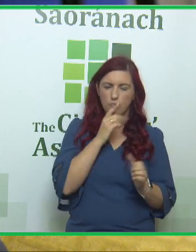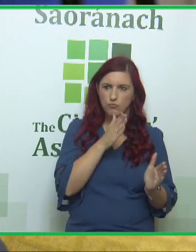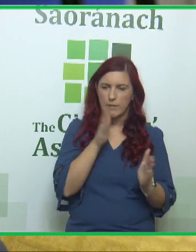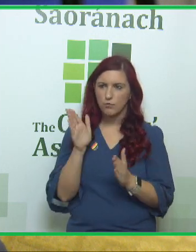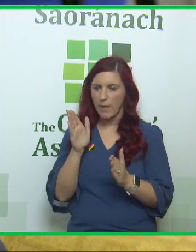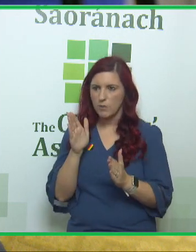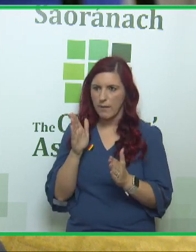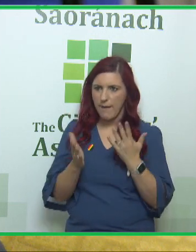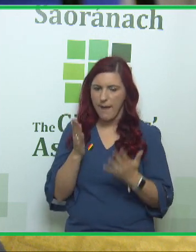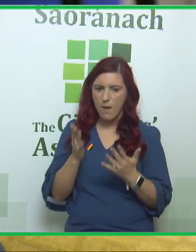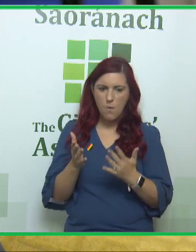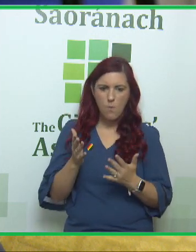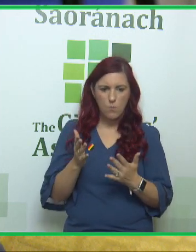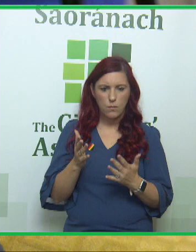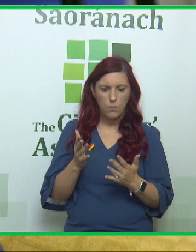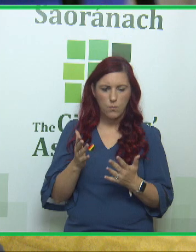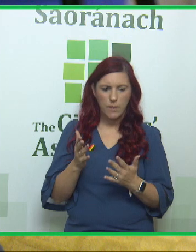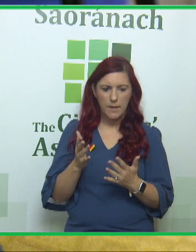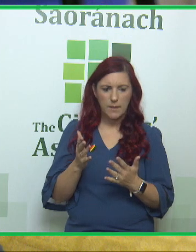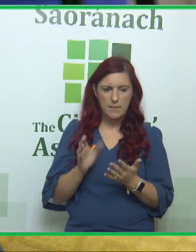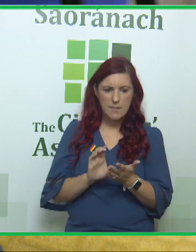we spend monies in prisons and